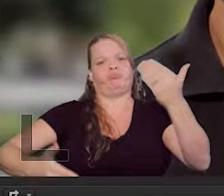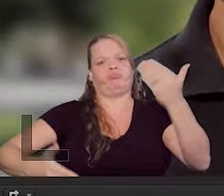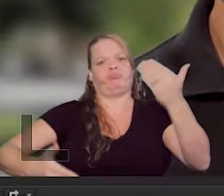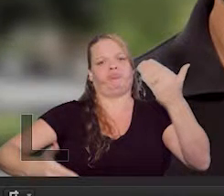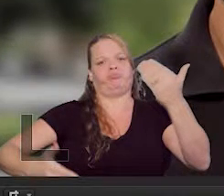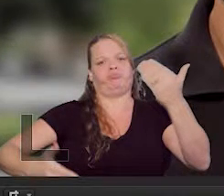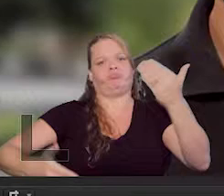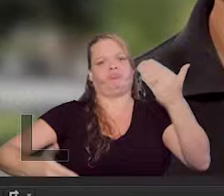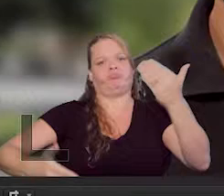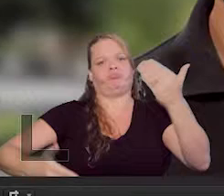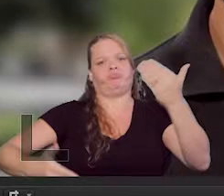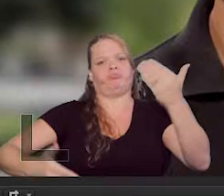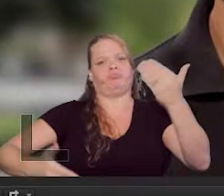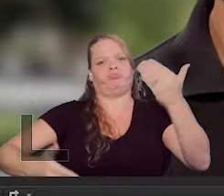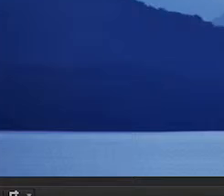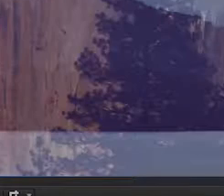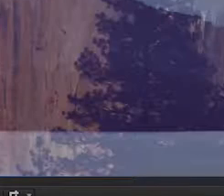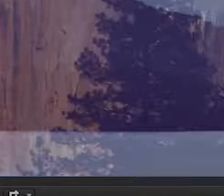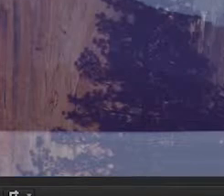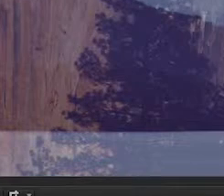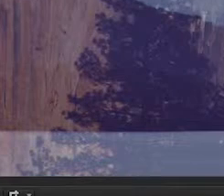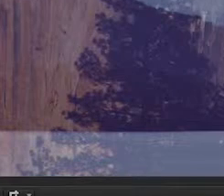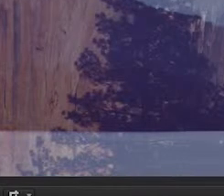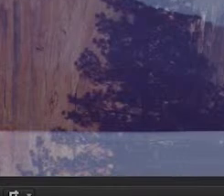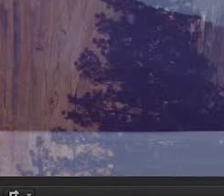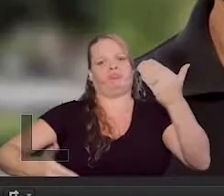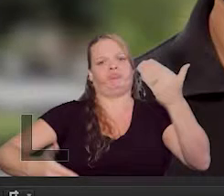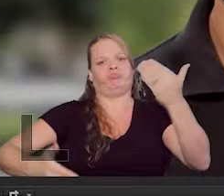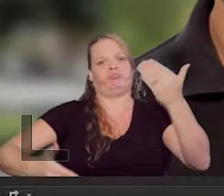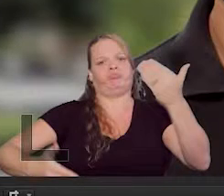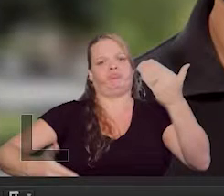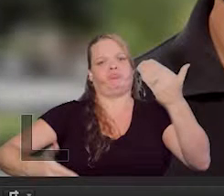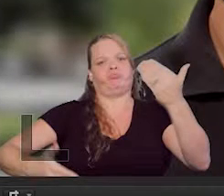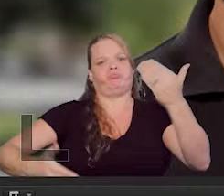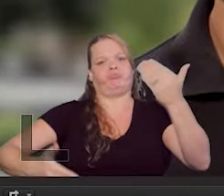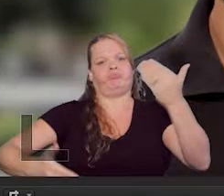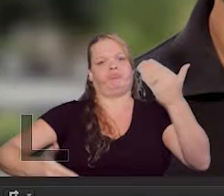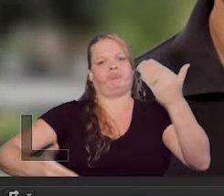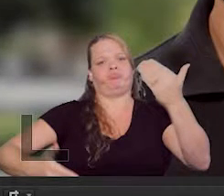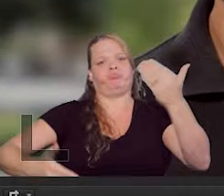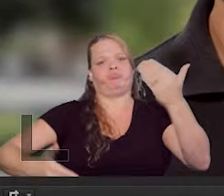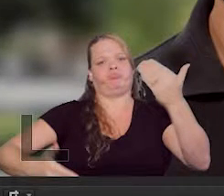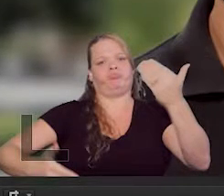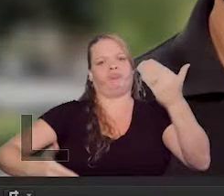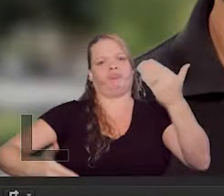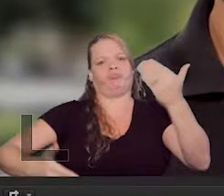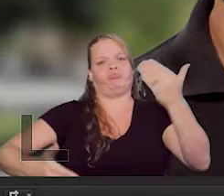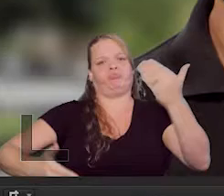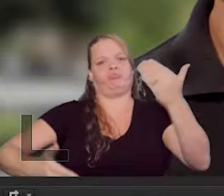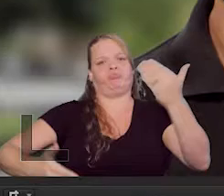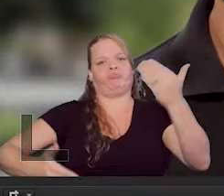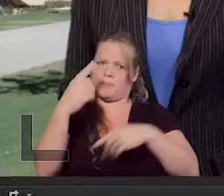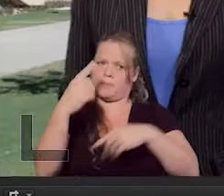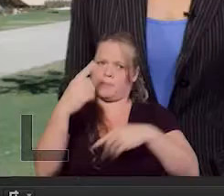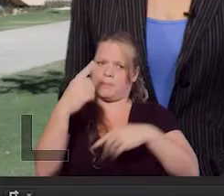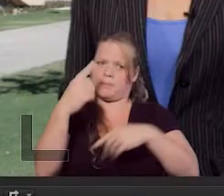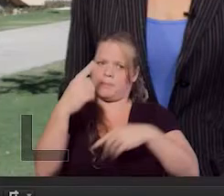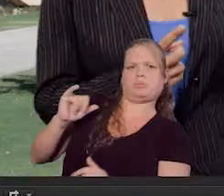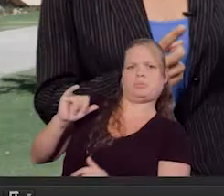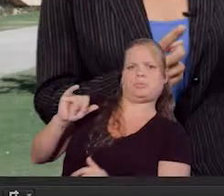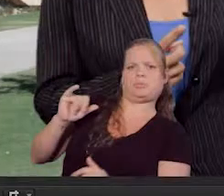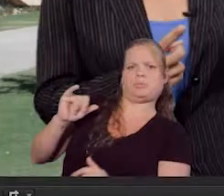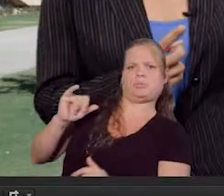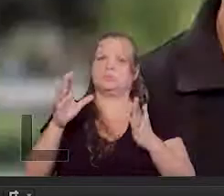And throw your transition on it again. And then, like I said, just delete the back one because the hard